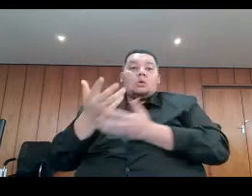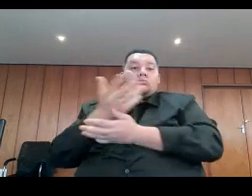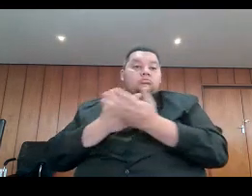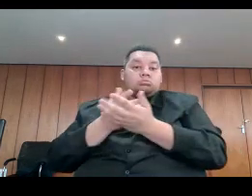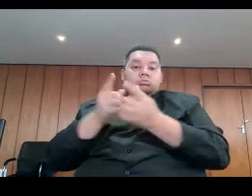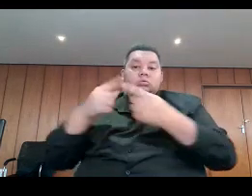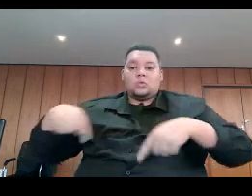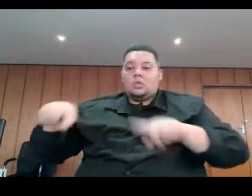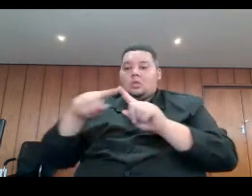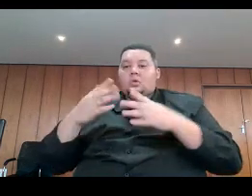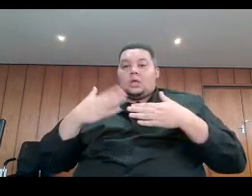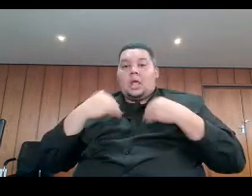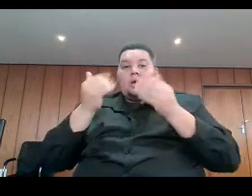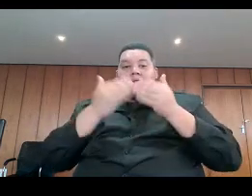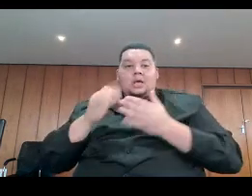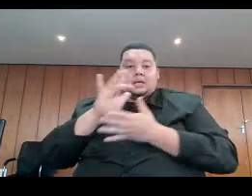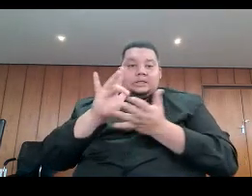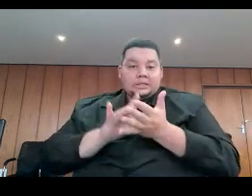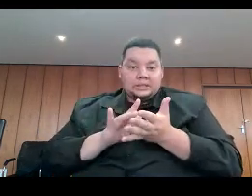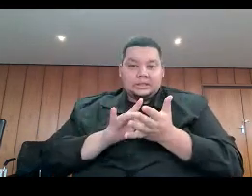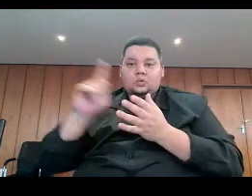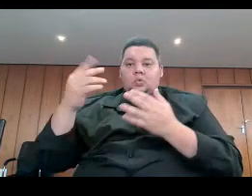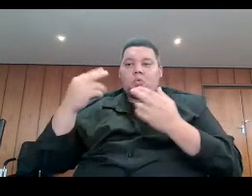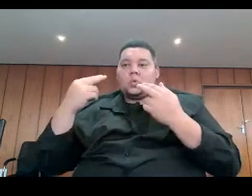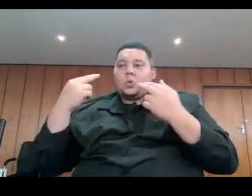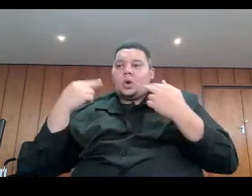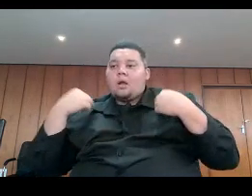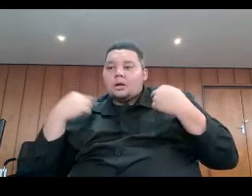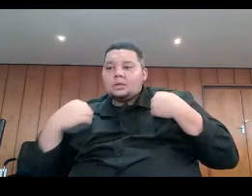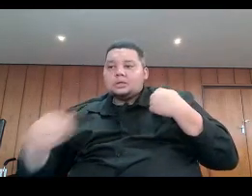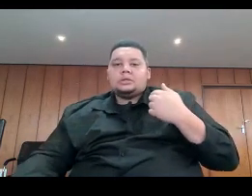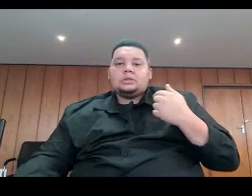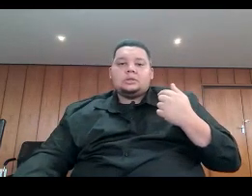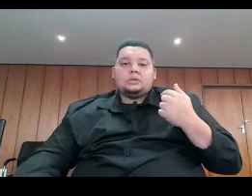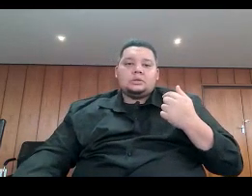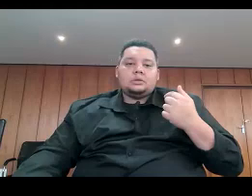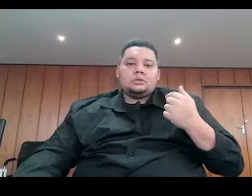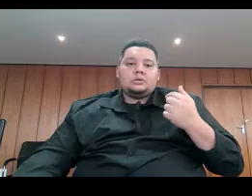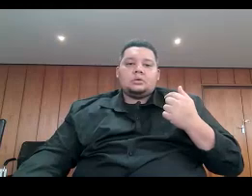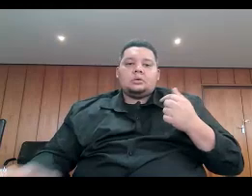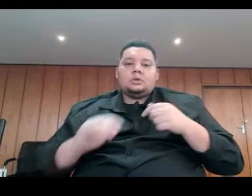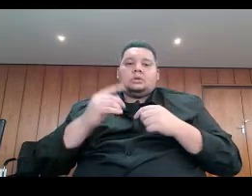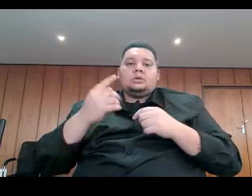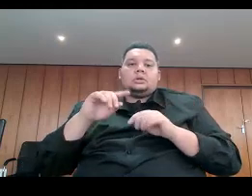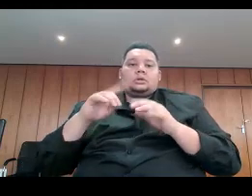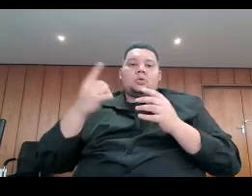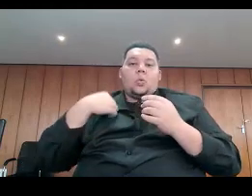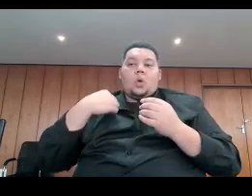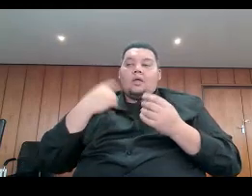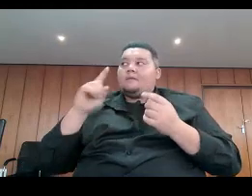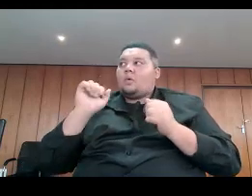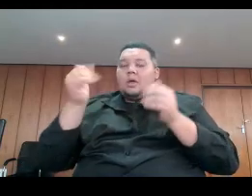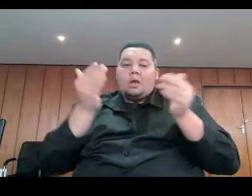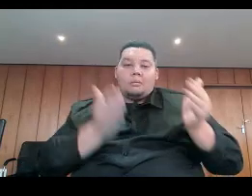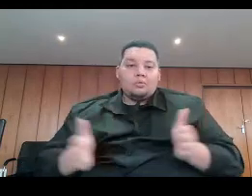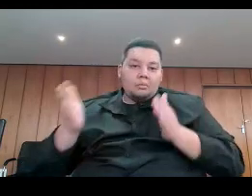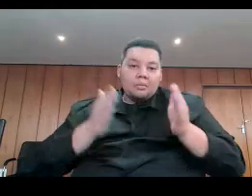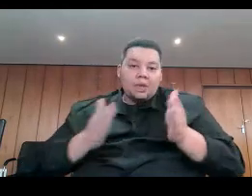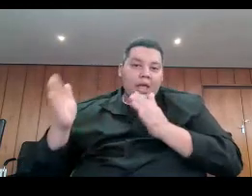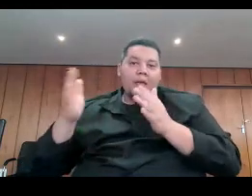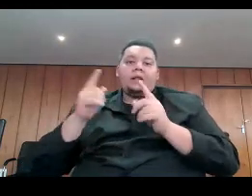those healthcare facilities, to nurses, and one of the questions is about their preparedness, or a set of